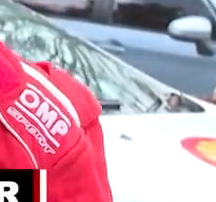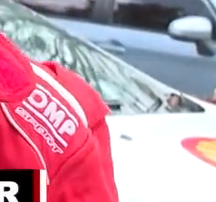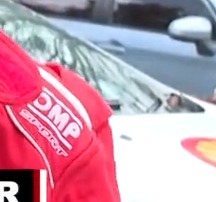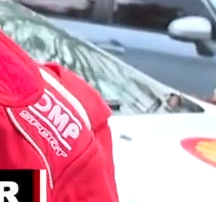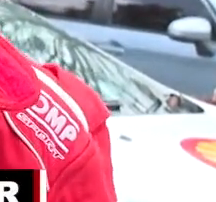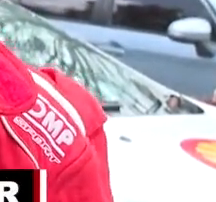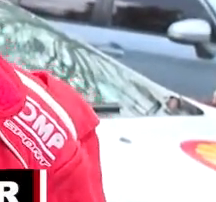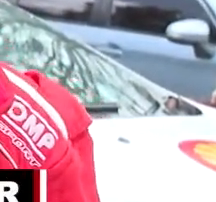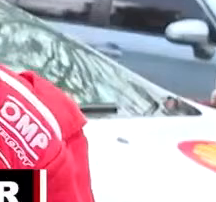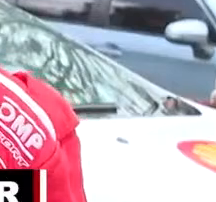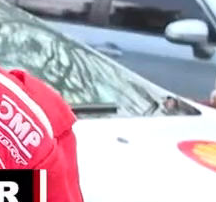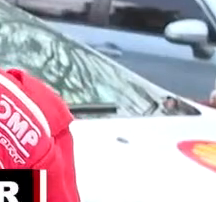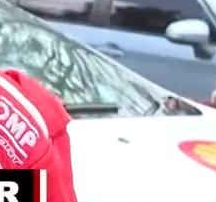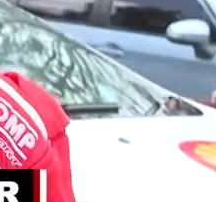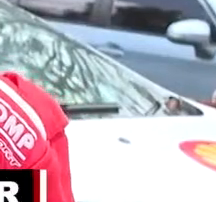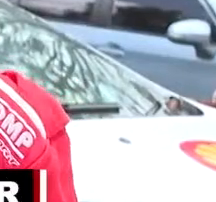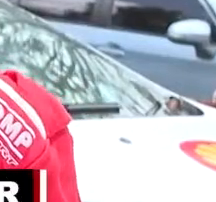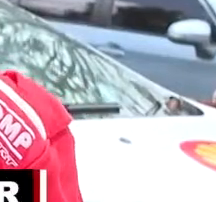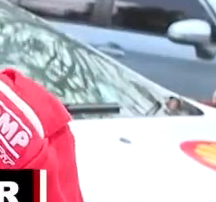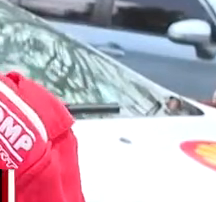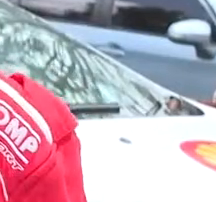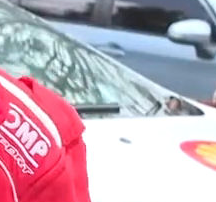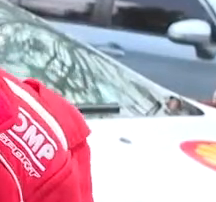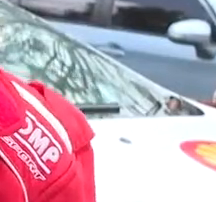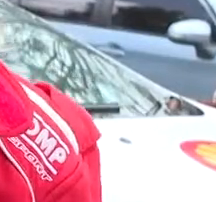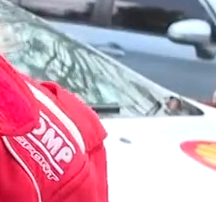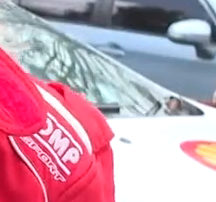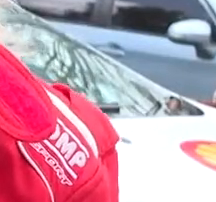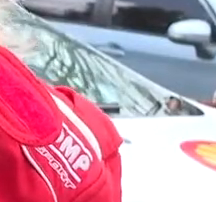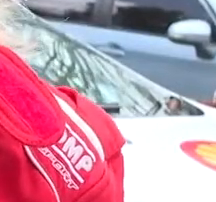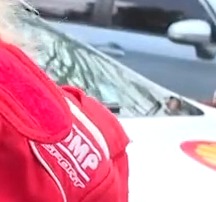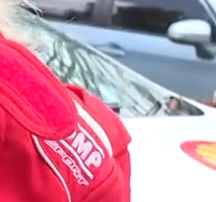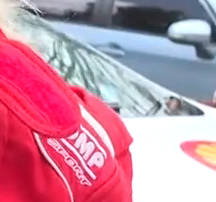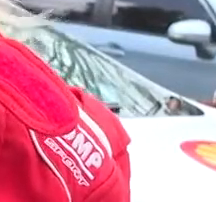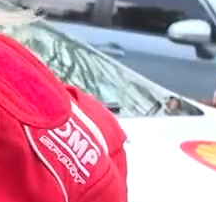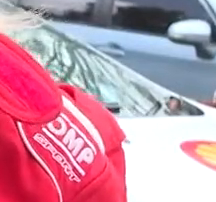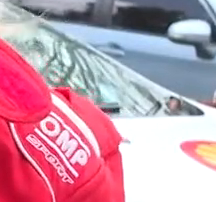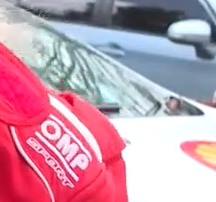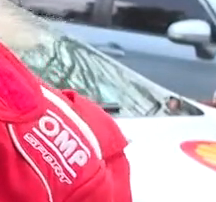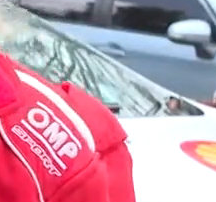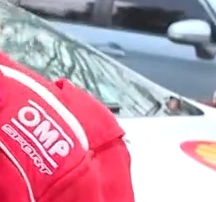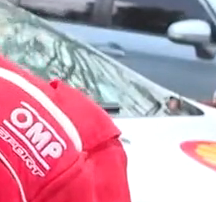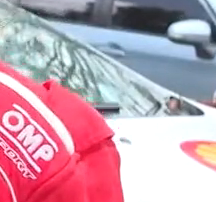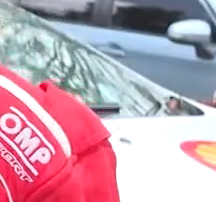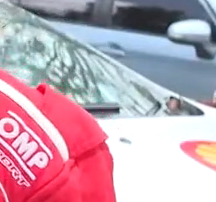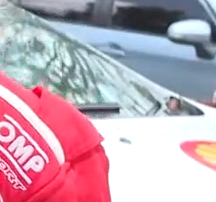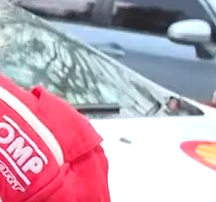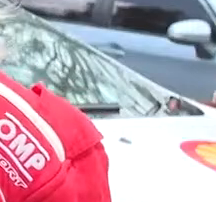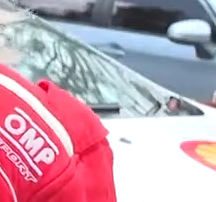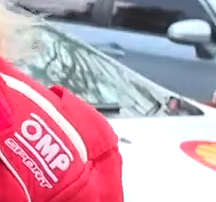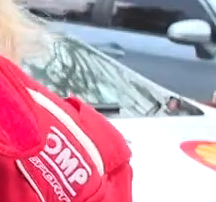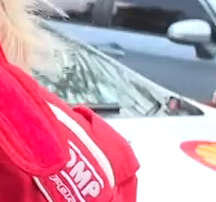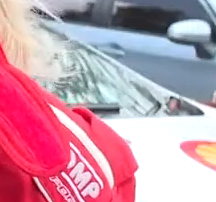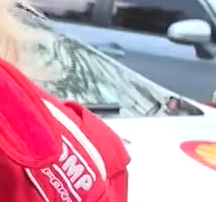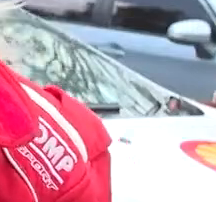2022, we founded this rally at Kasarani, eight women drivers, eight women navigators, something that has never been done in Kenya